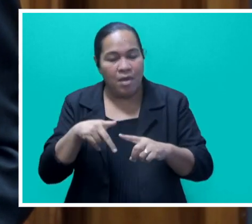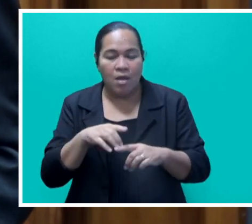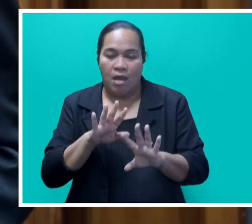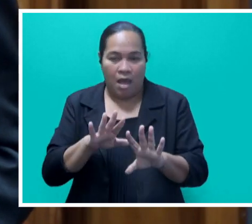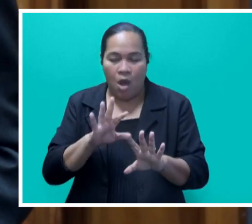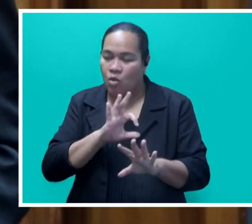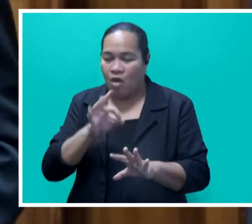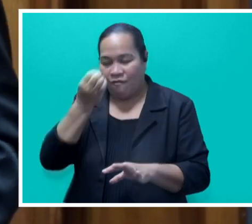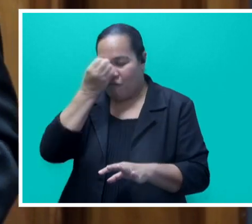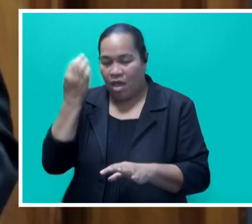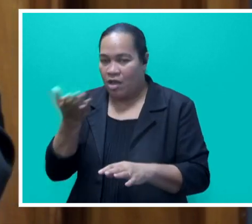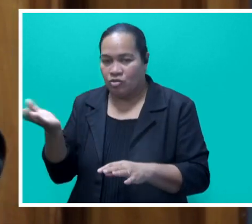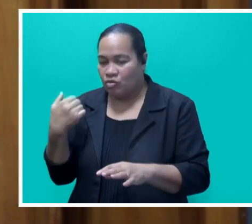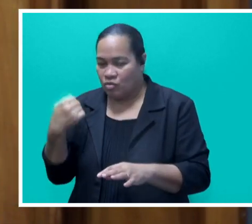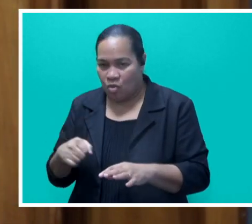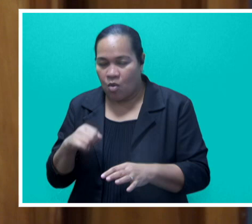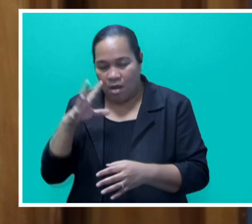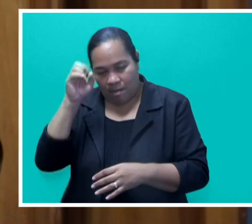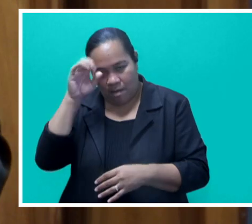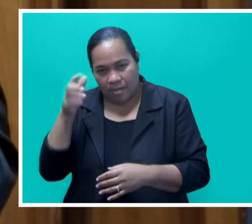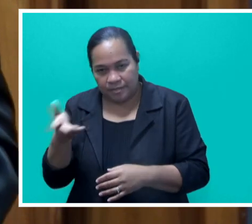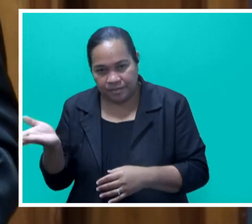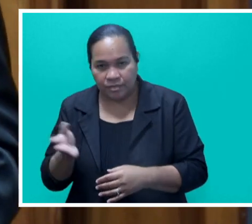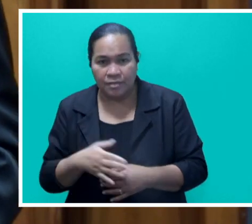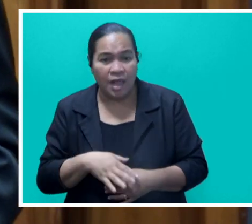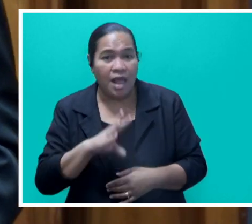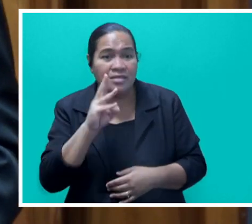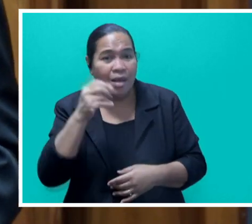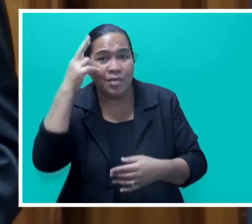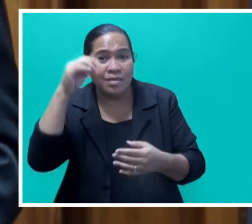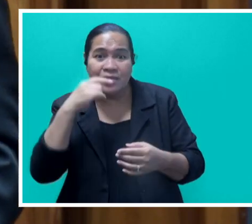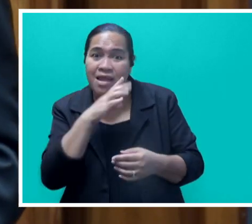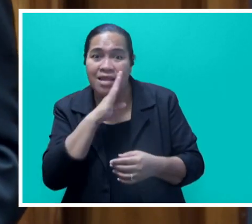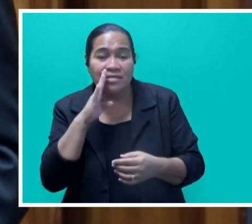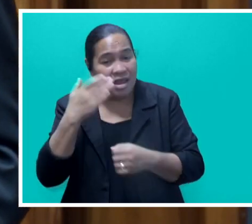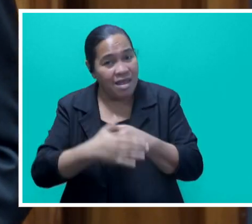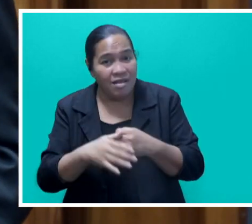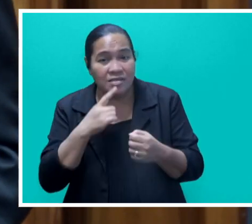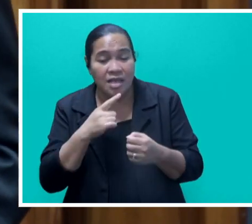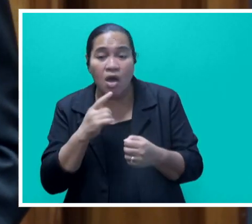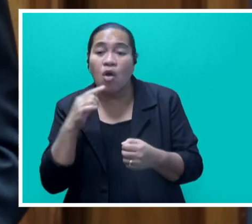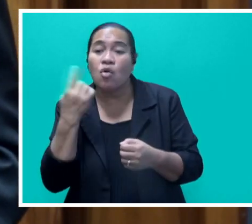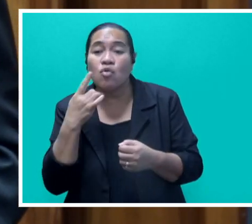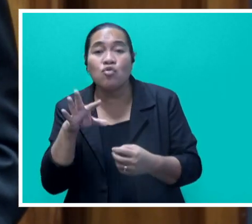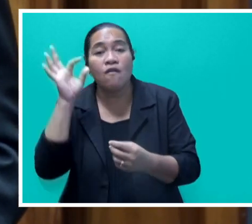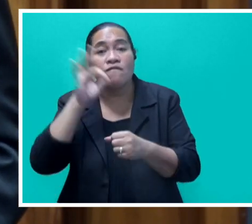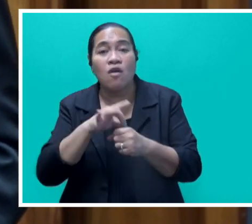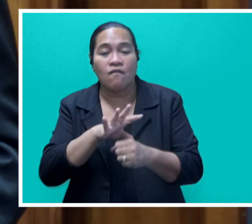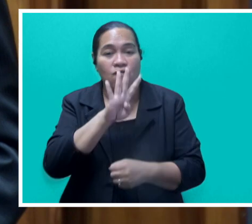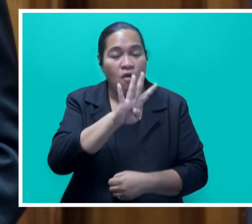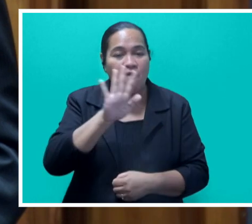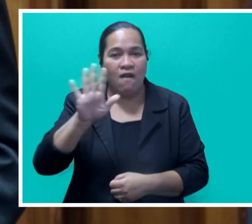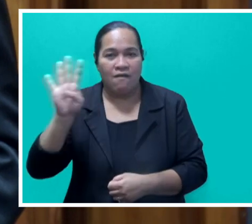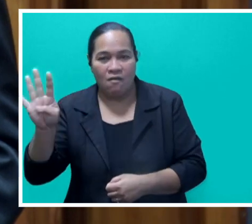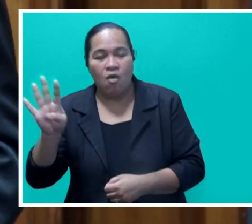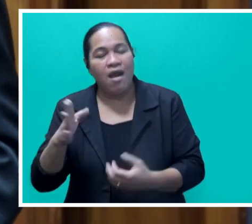To those of you whom I have not mentioned, and anybody that voted for 454, I